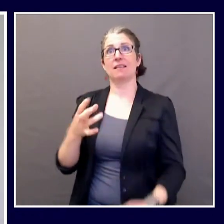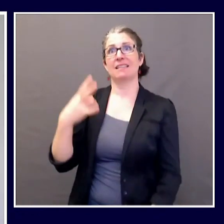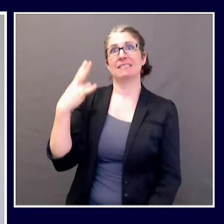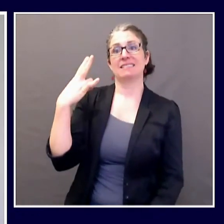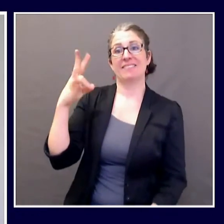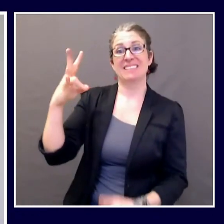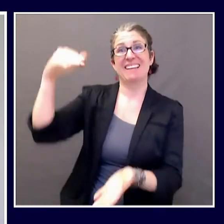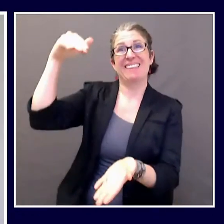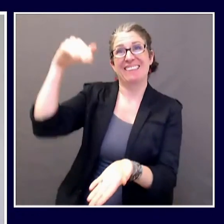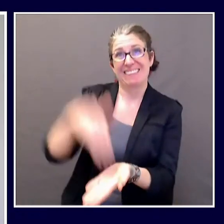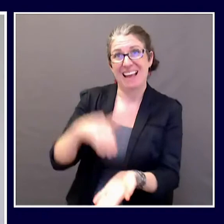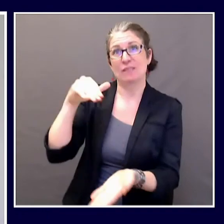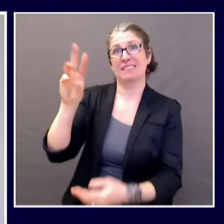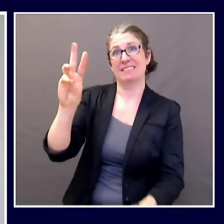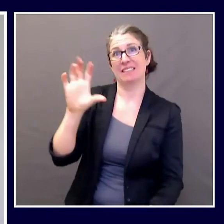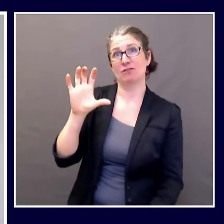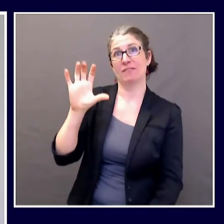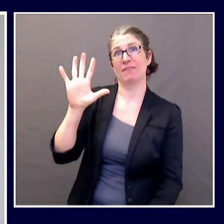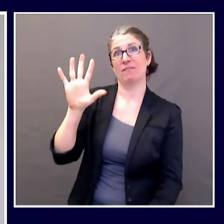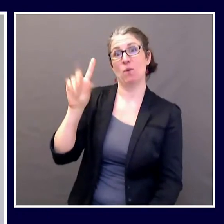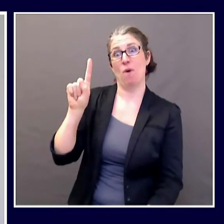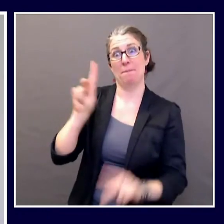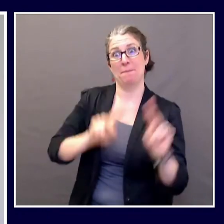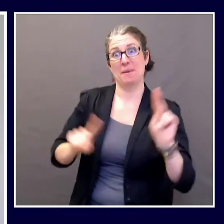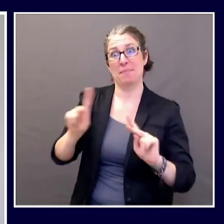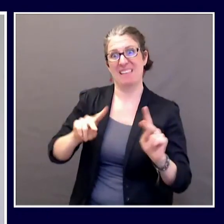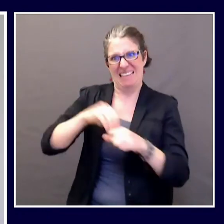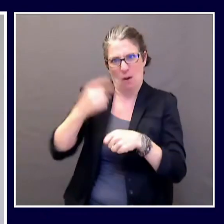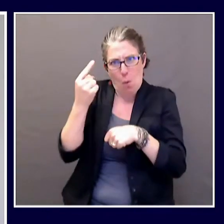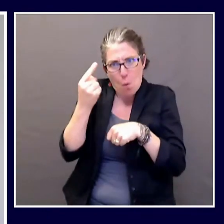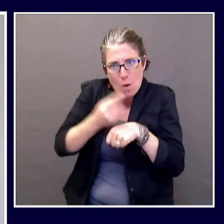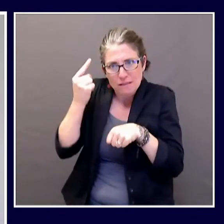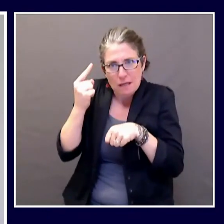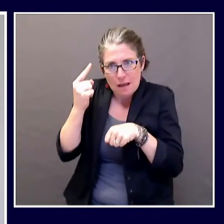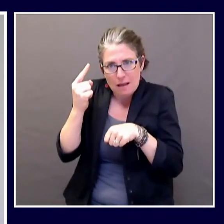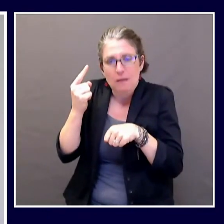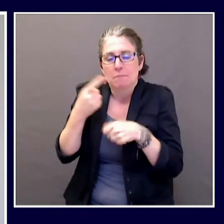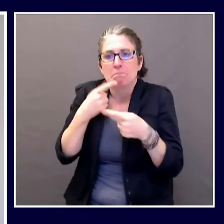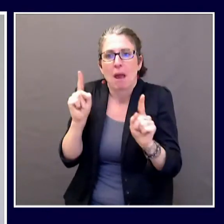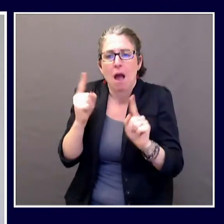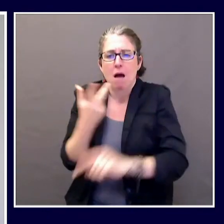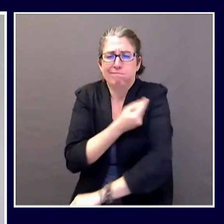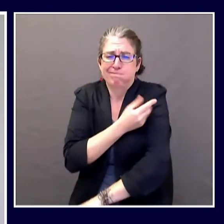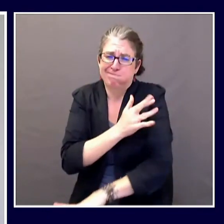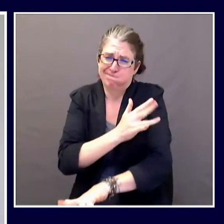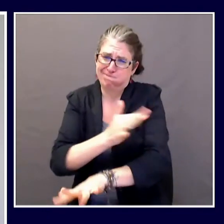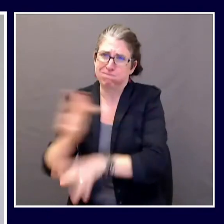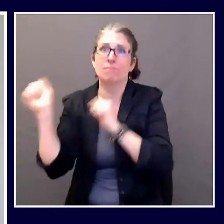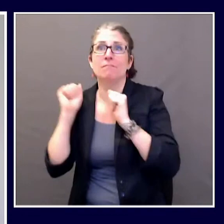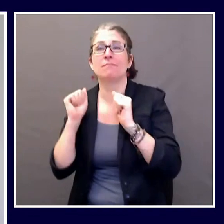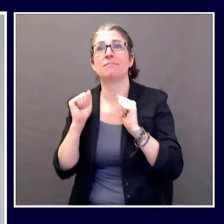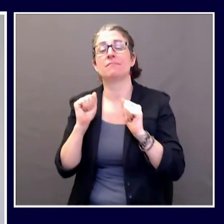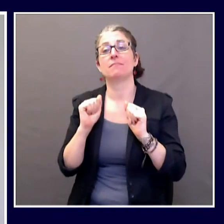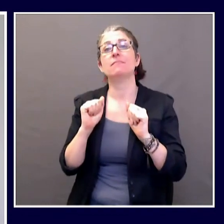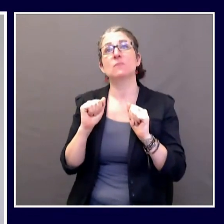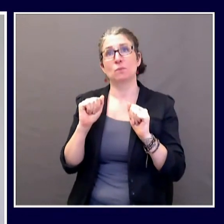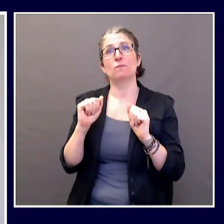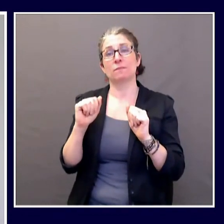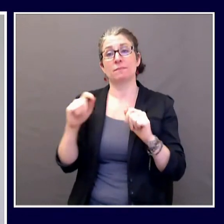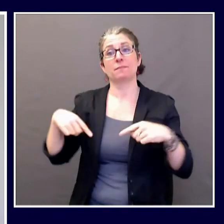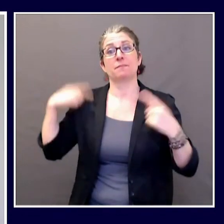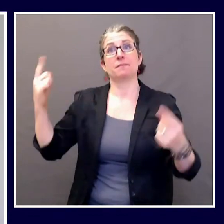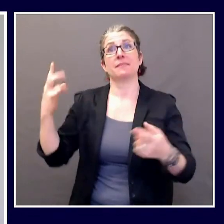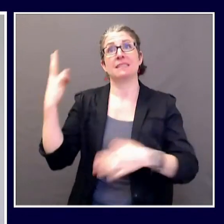17,651, a new high mark for us. Over a 7-day period, Maine is delivering approximately